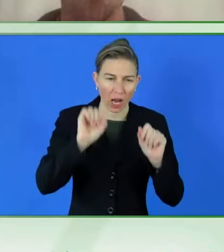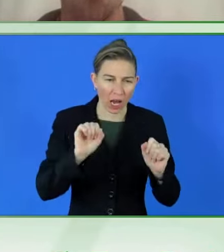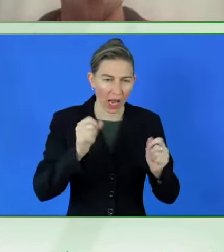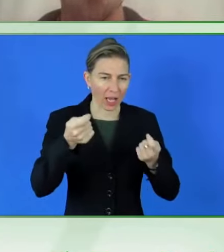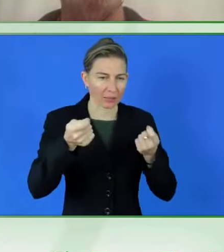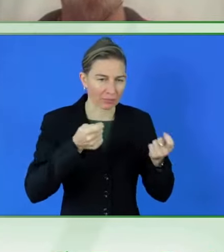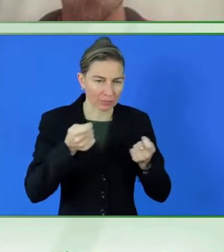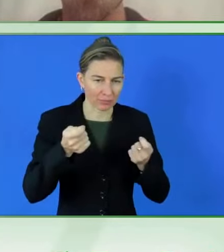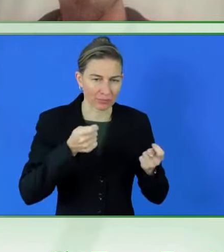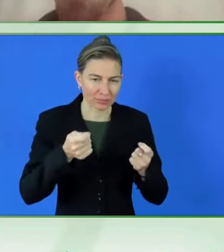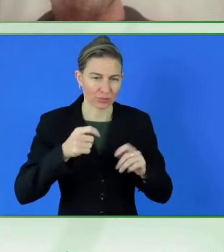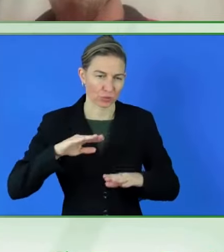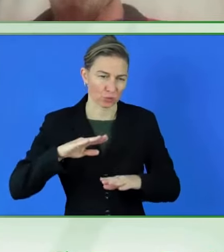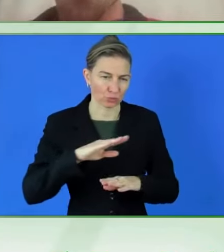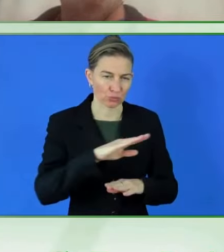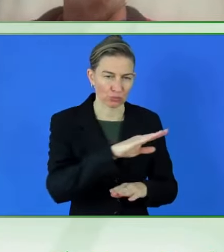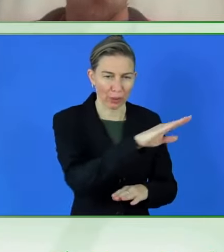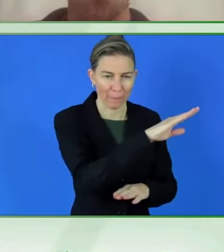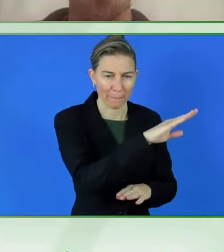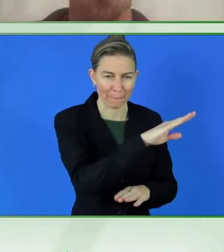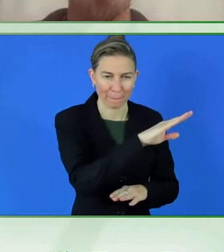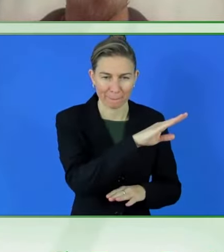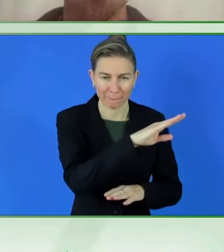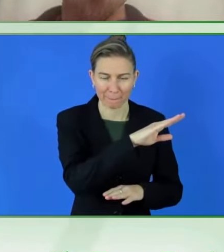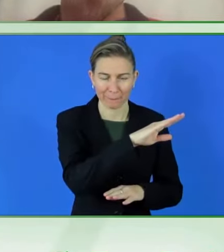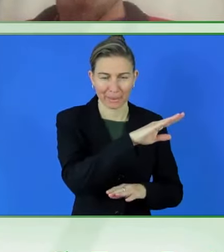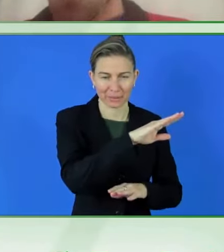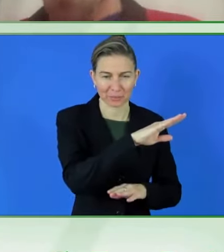that lowers down. So next slide, please.